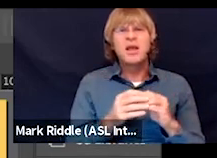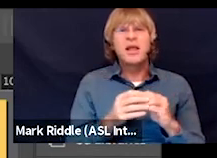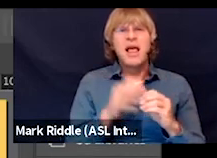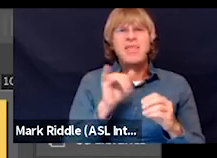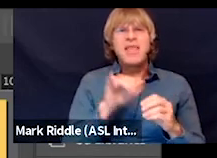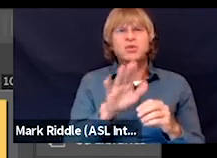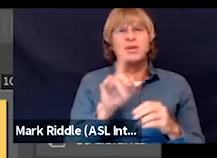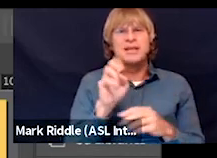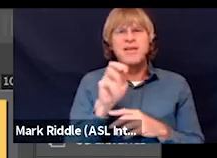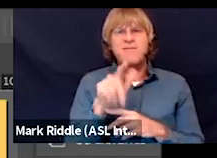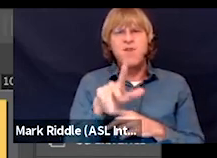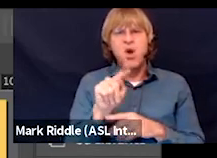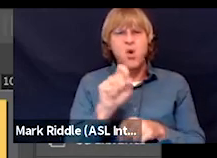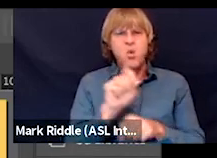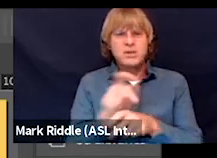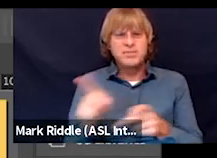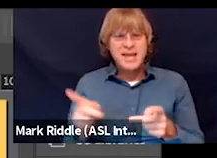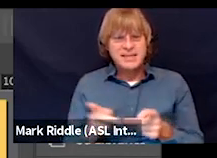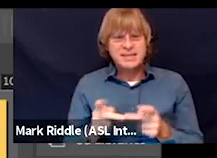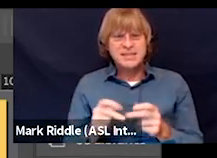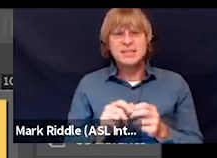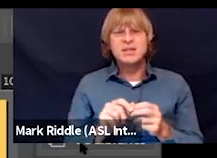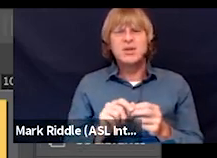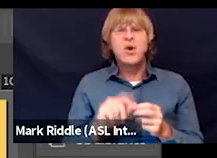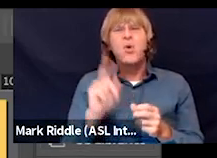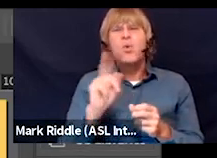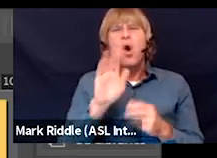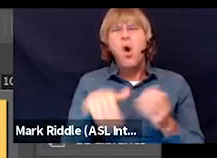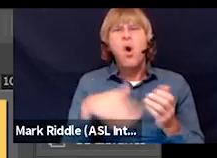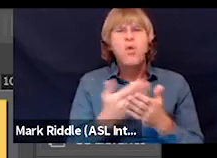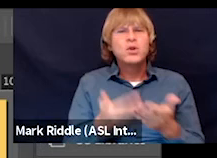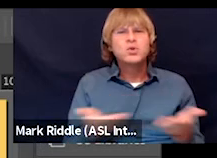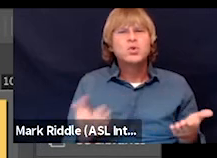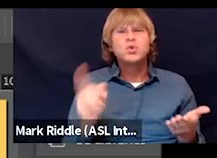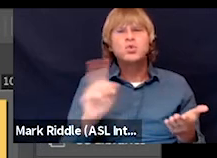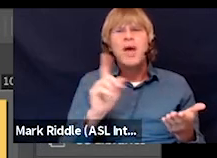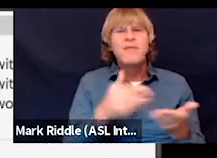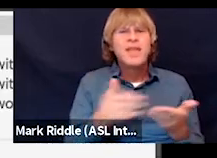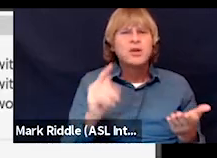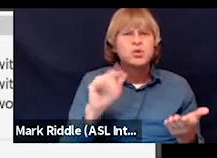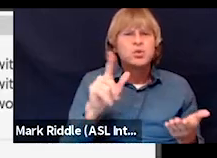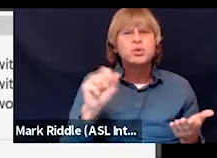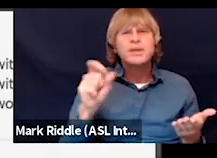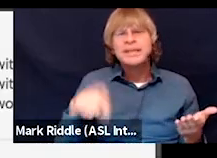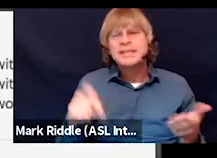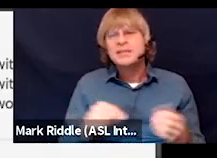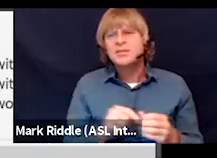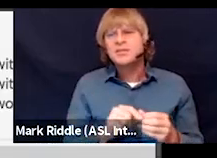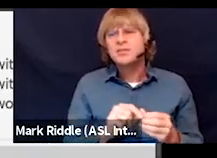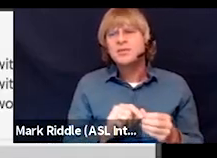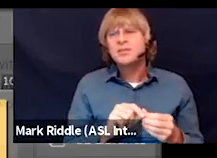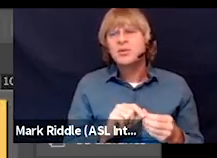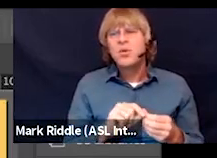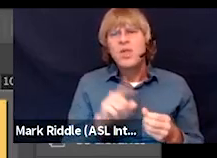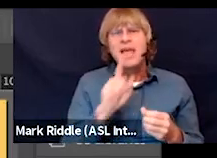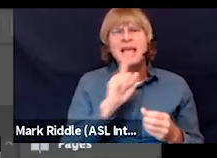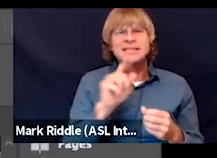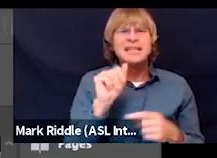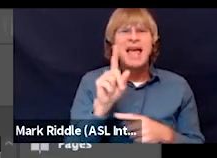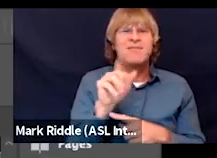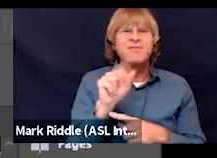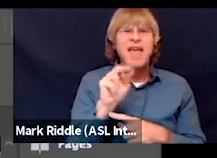default workspace. Where are all my tools? Where's everything I need? Well, there is